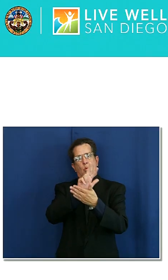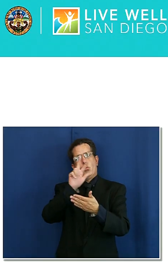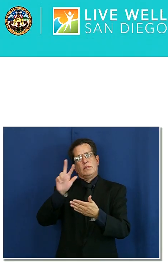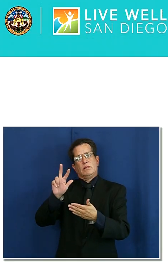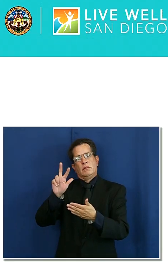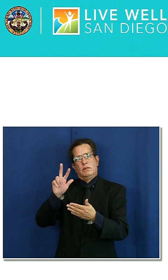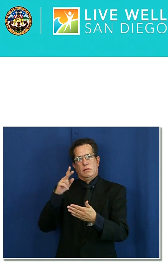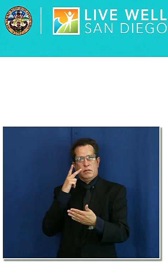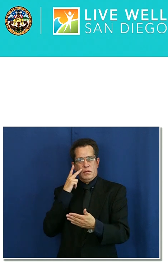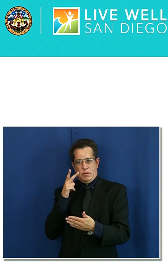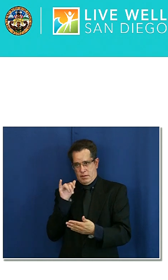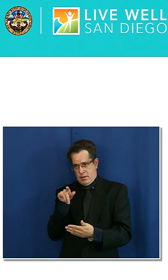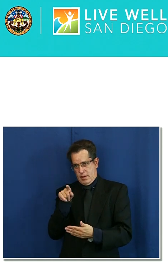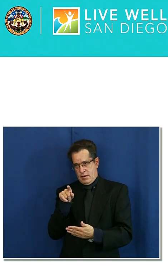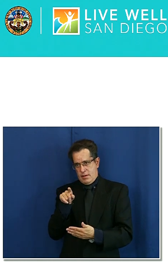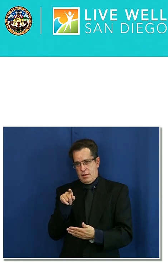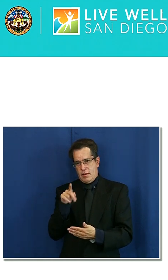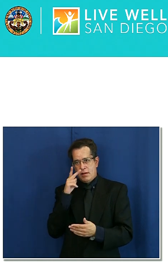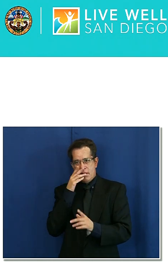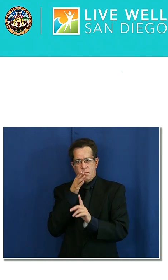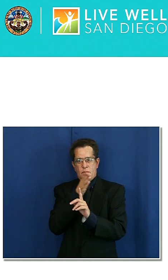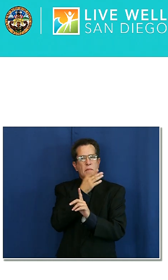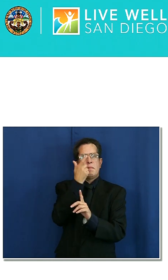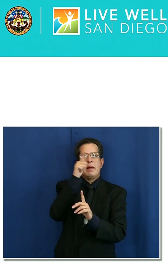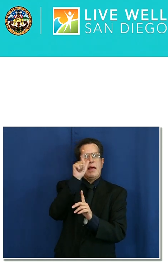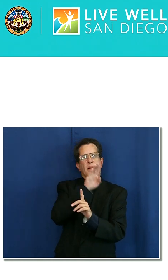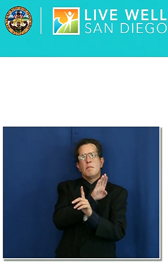and just kind of block out the big